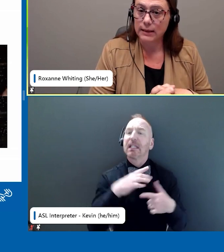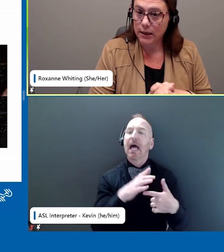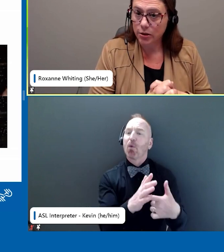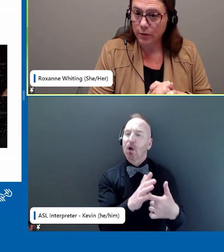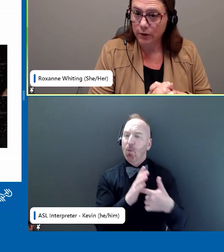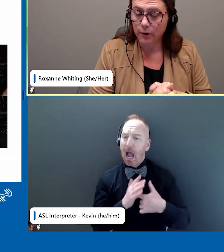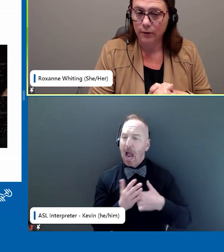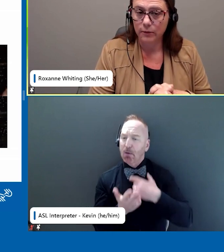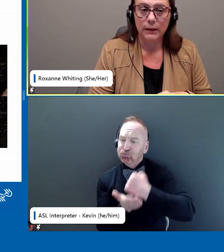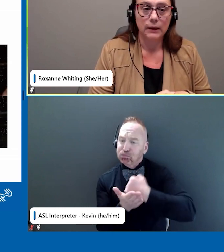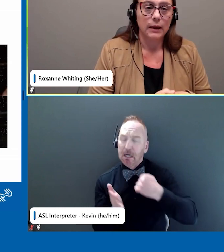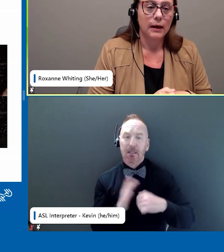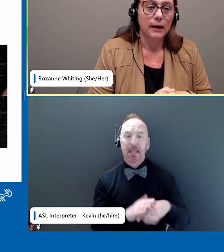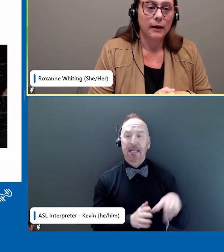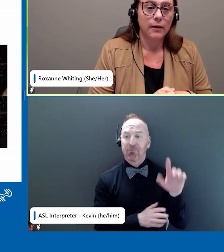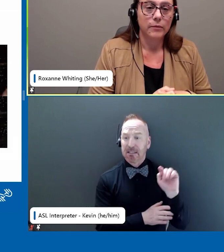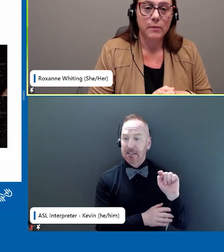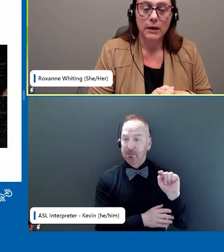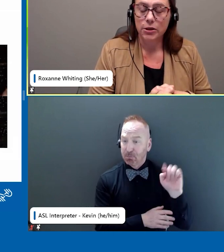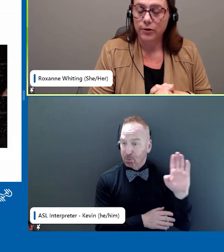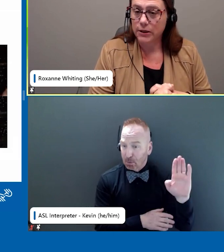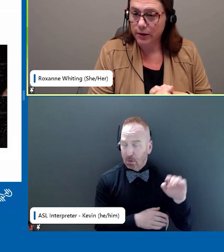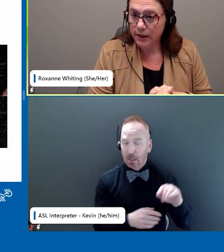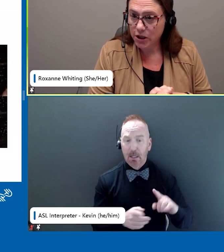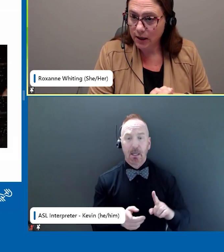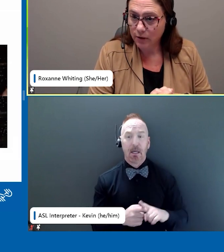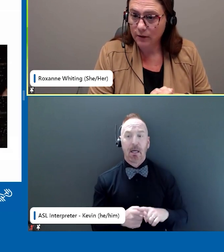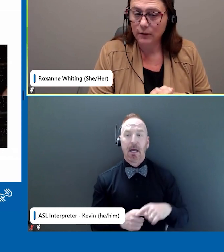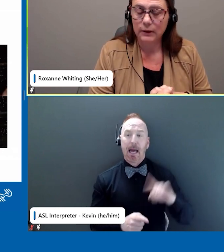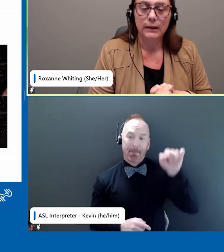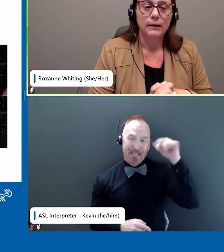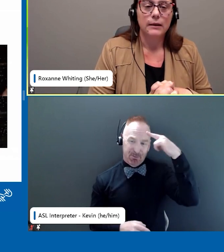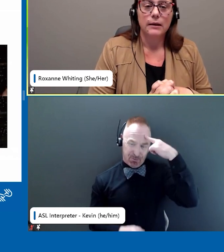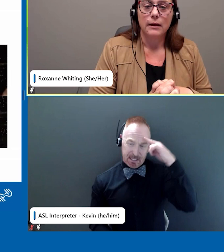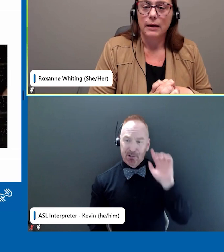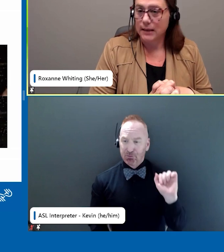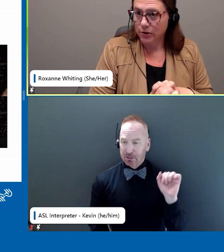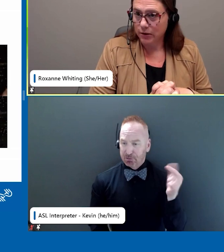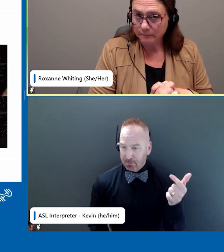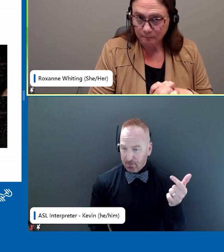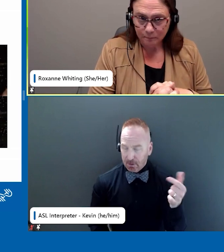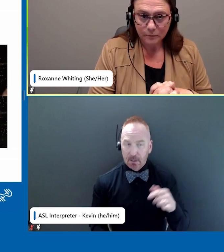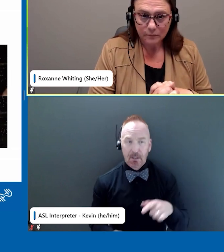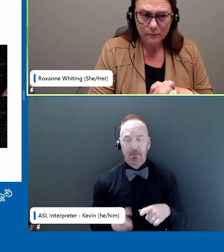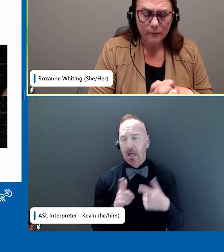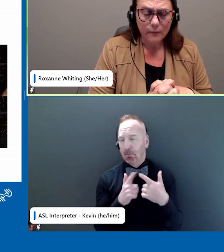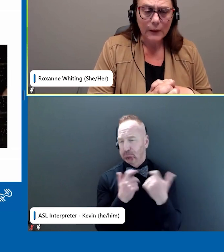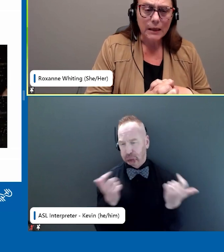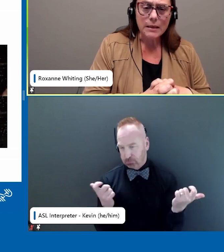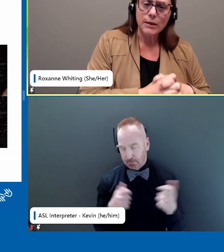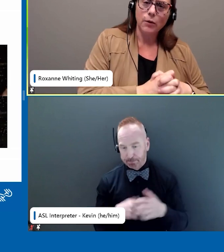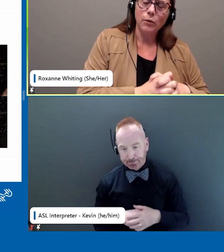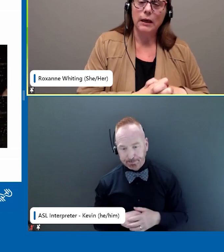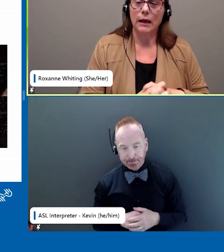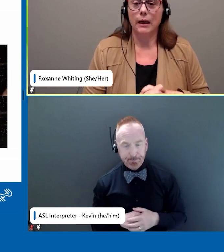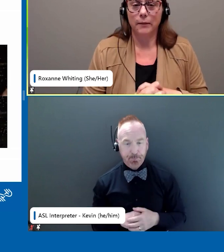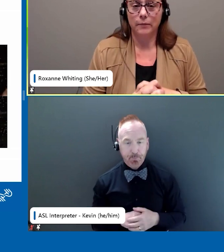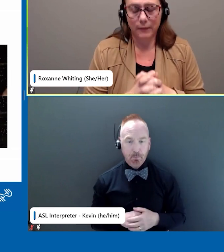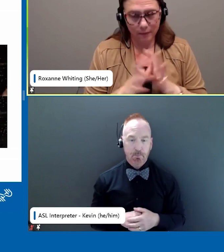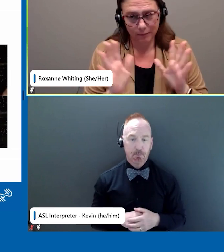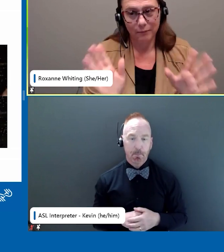the Translation Bureau, the Ministry Attorney General, etc.